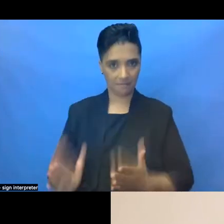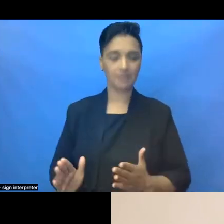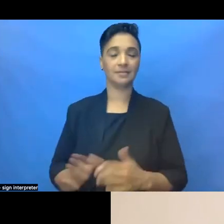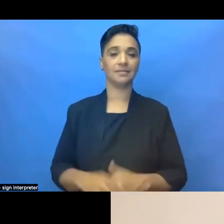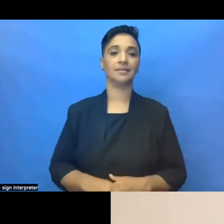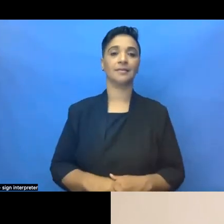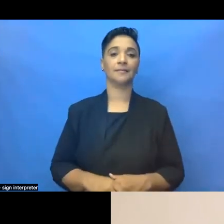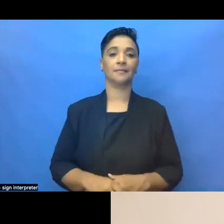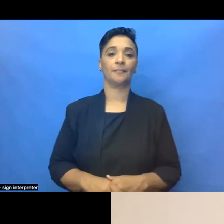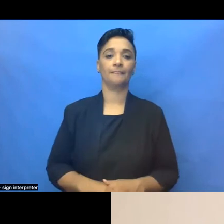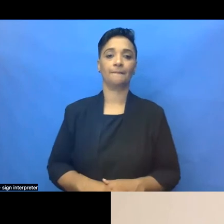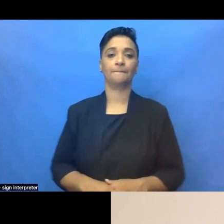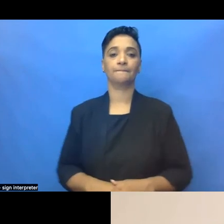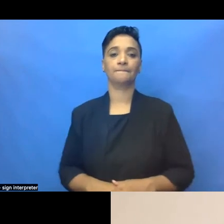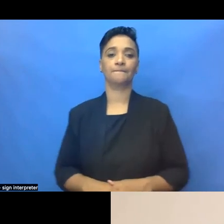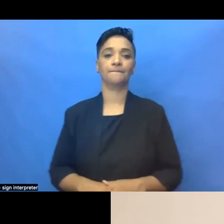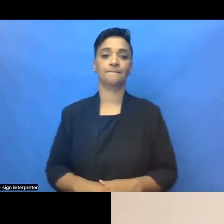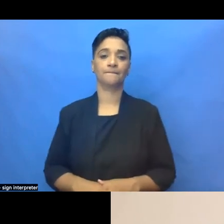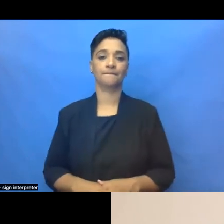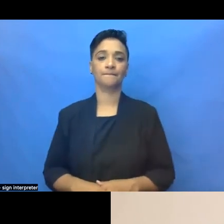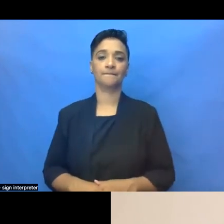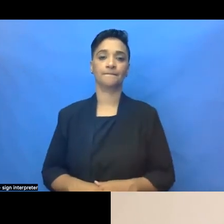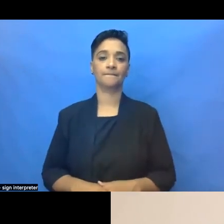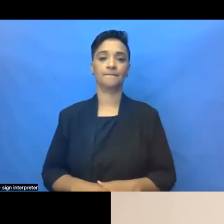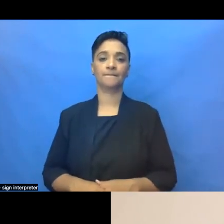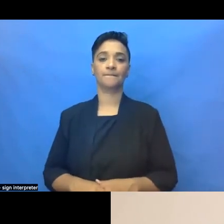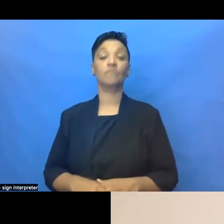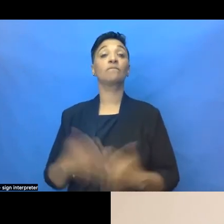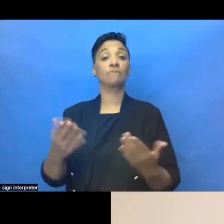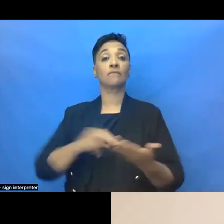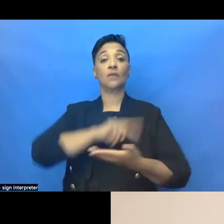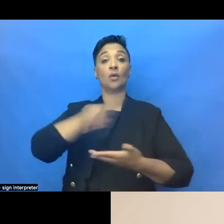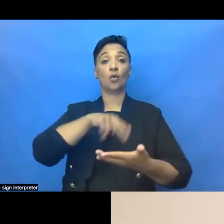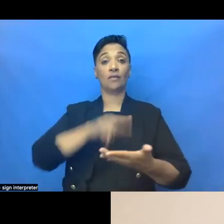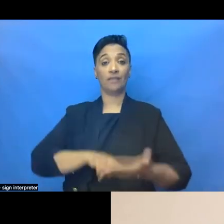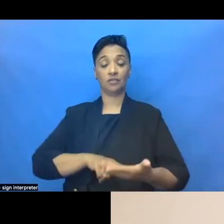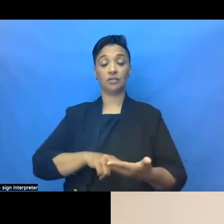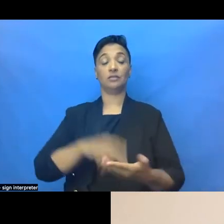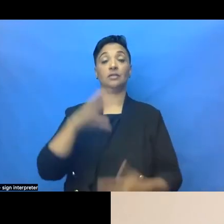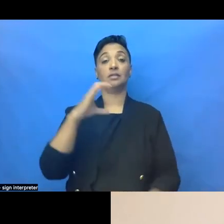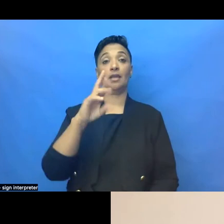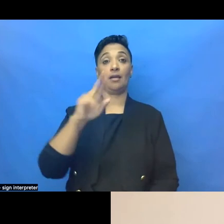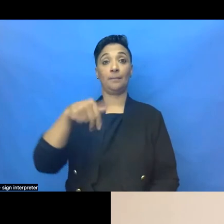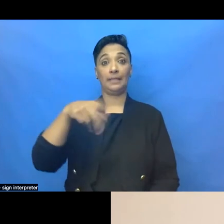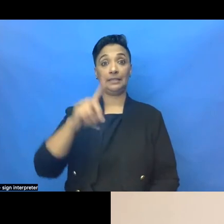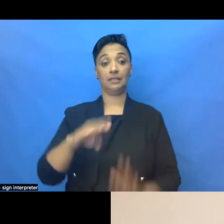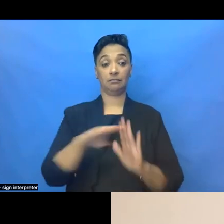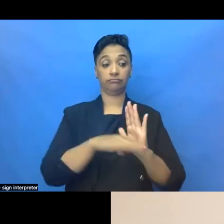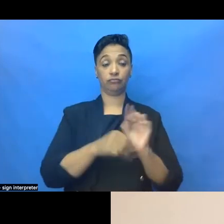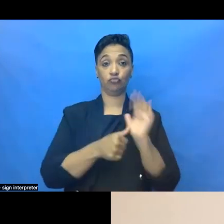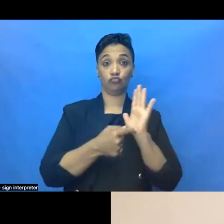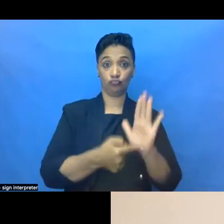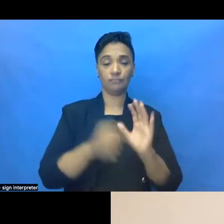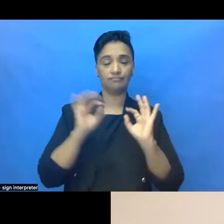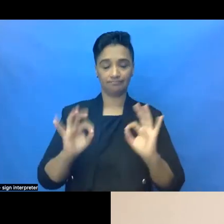institutionalization in general, implementation, of course, of the Convention on the Rights of Persons with Disabilities. First, I would like to know